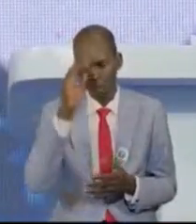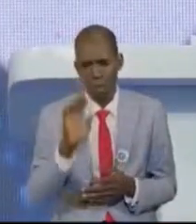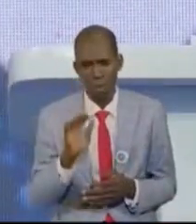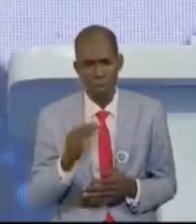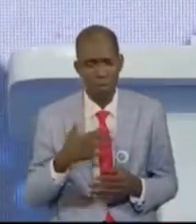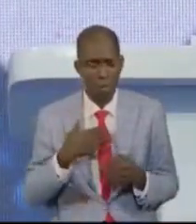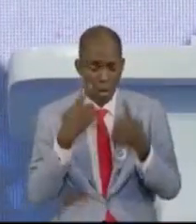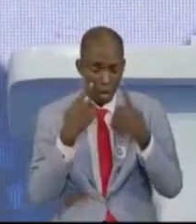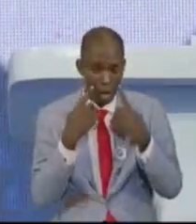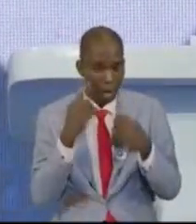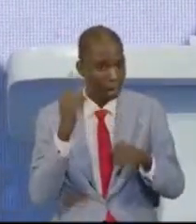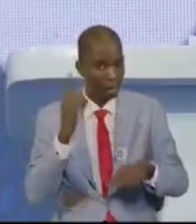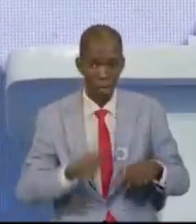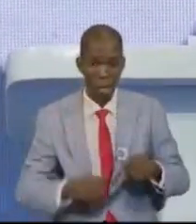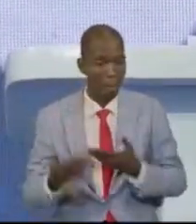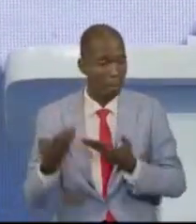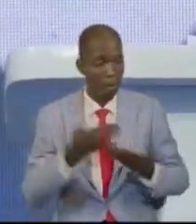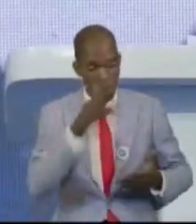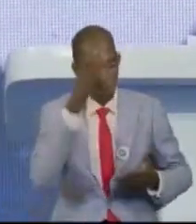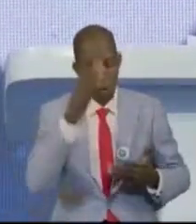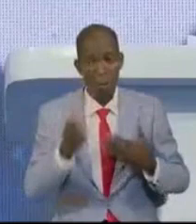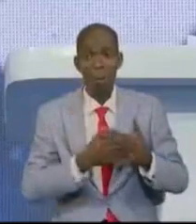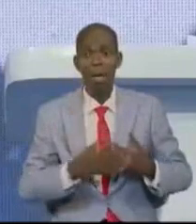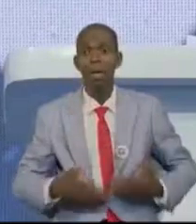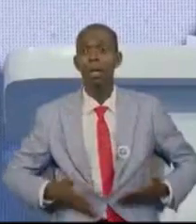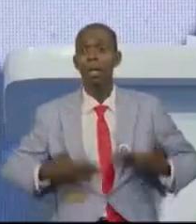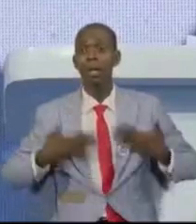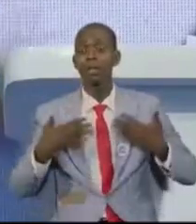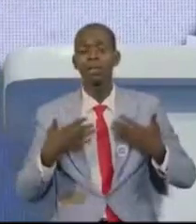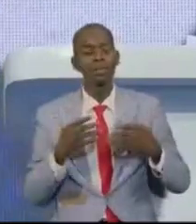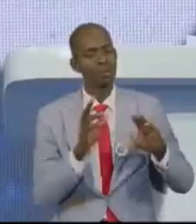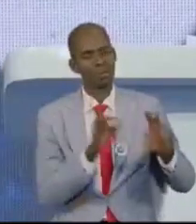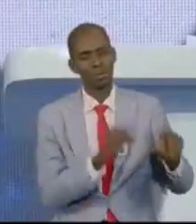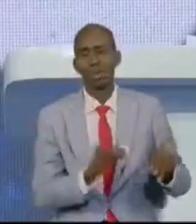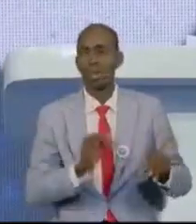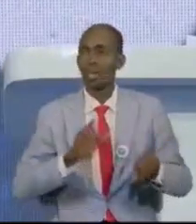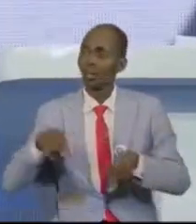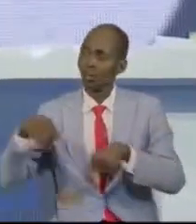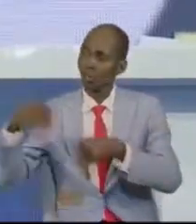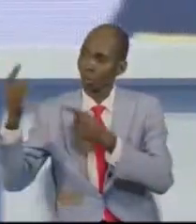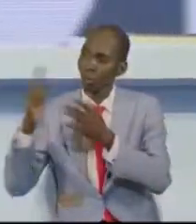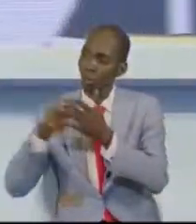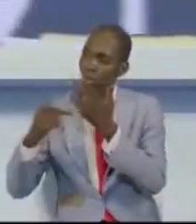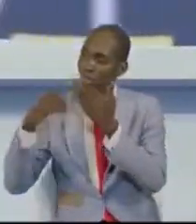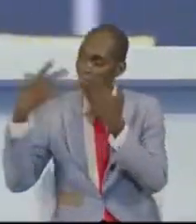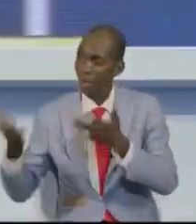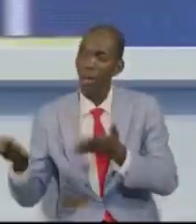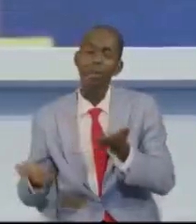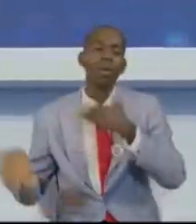wake up my father. When I come back from the crusade, I will deal with that.